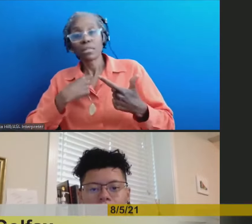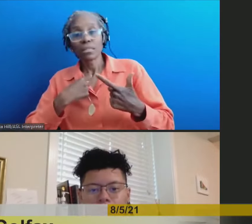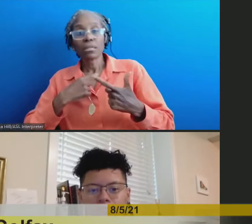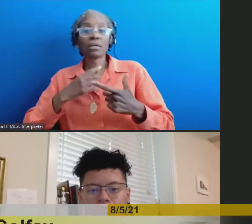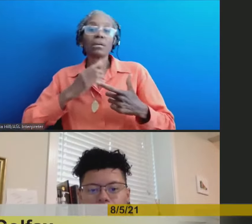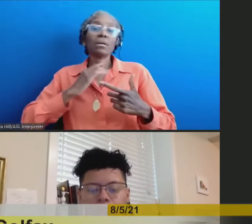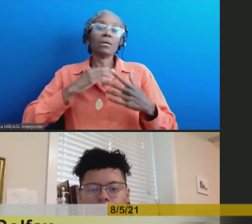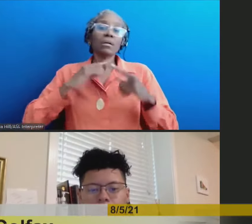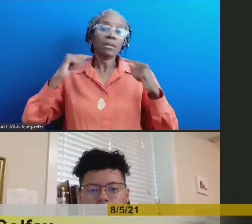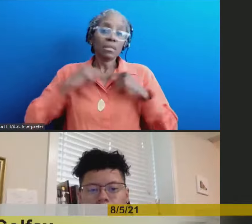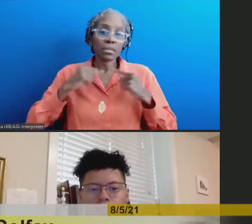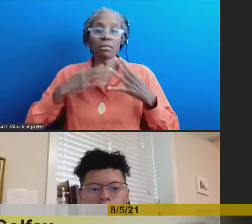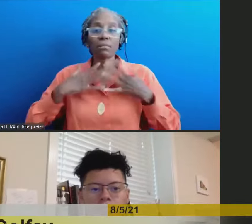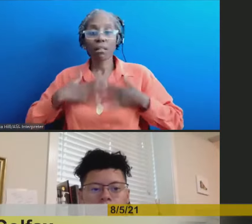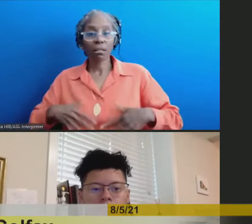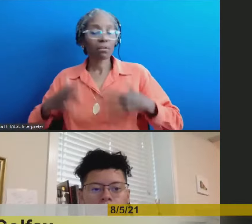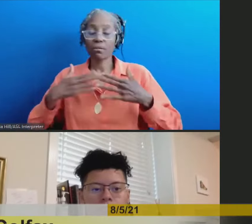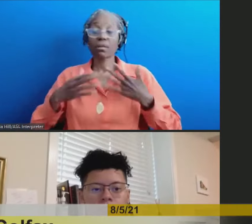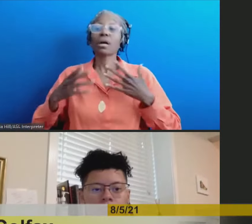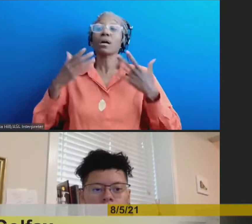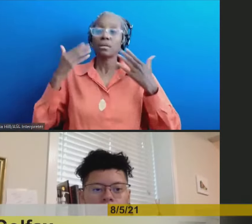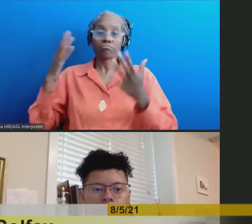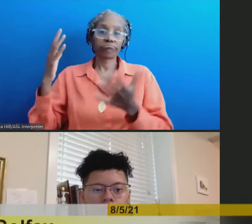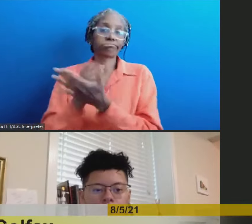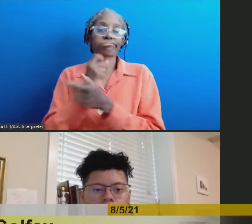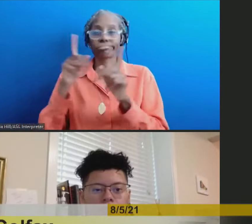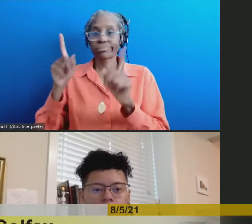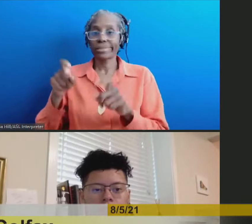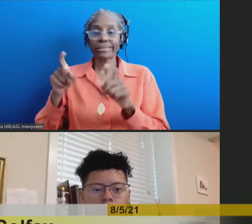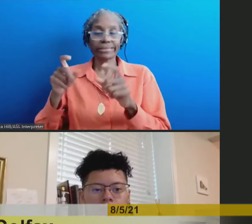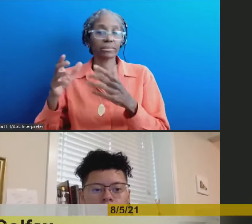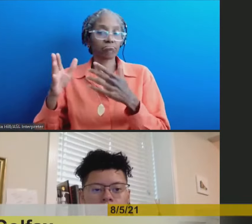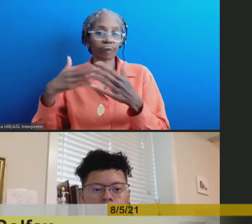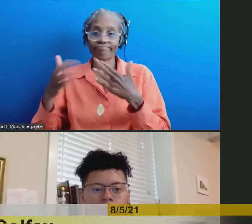COVID-19, you should get tested whether or not you've been